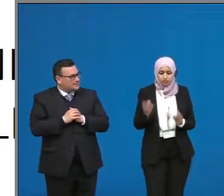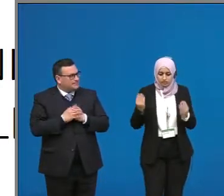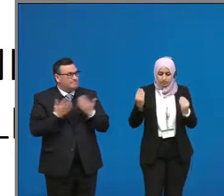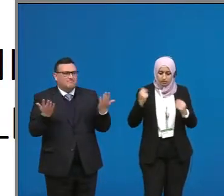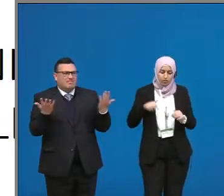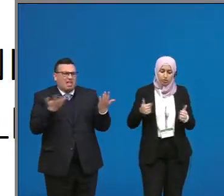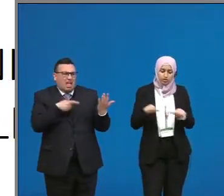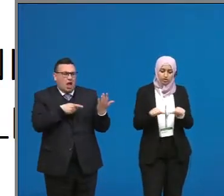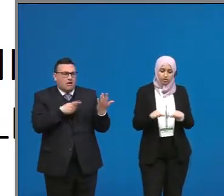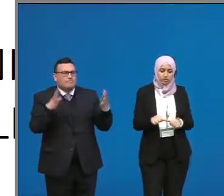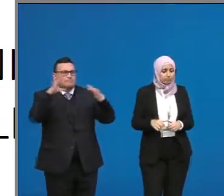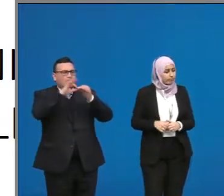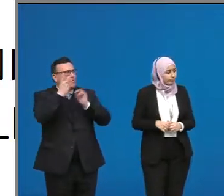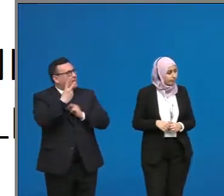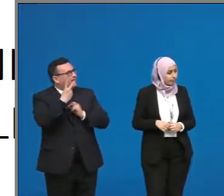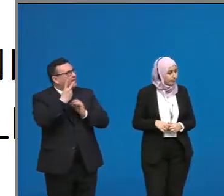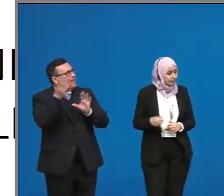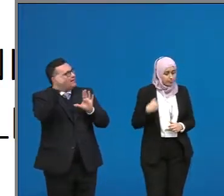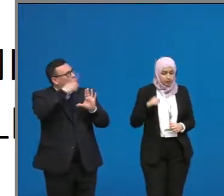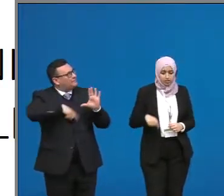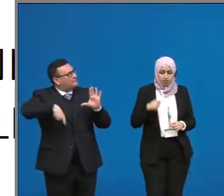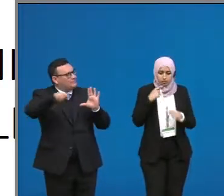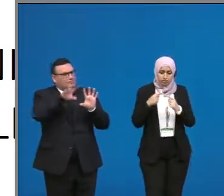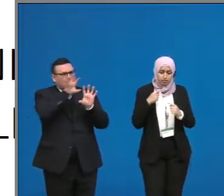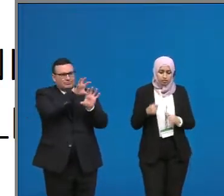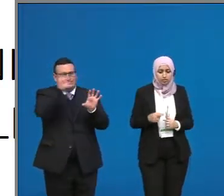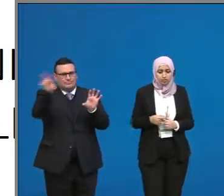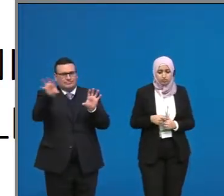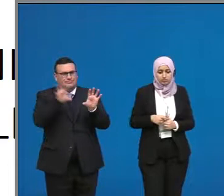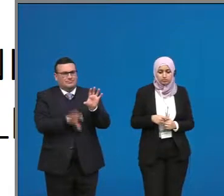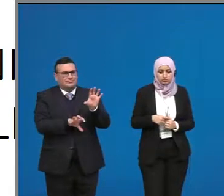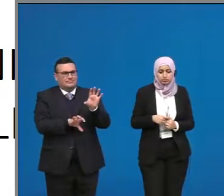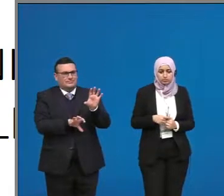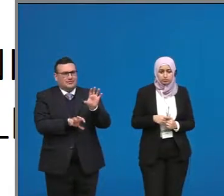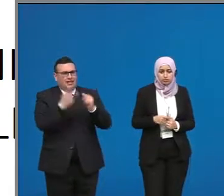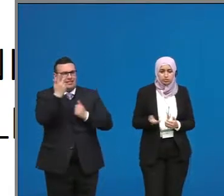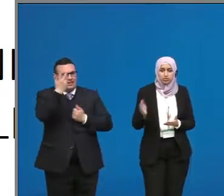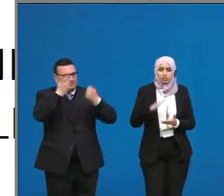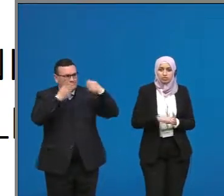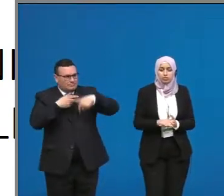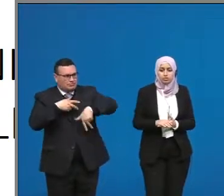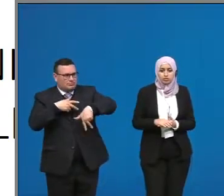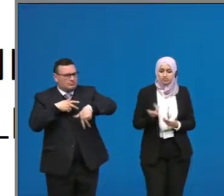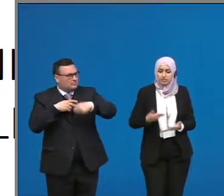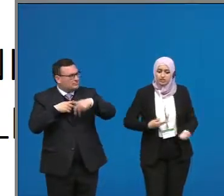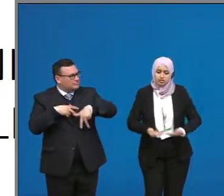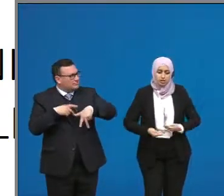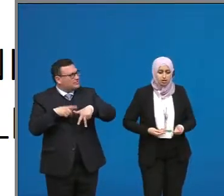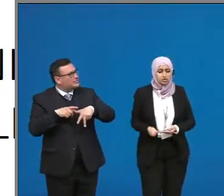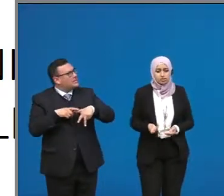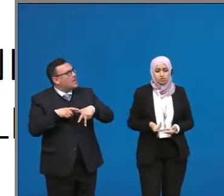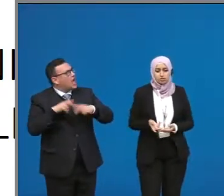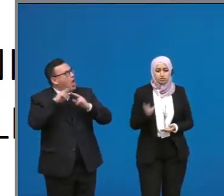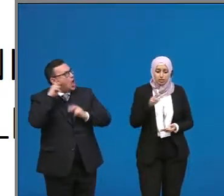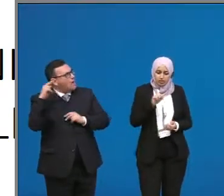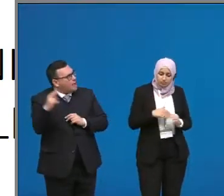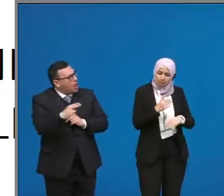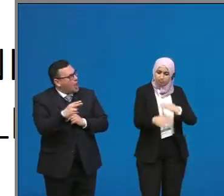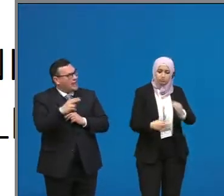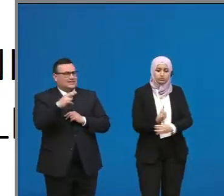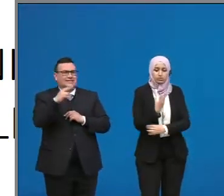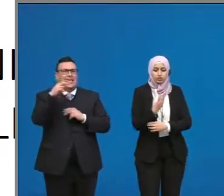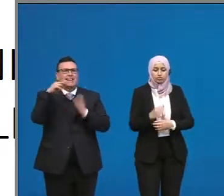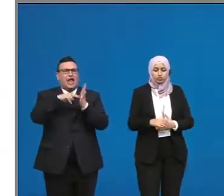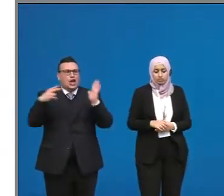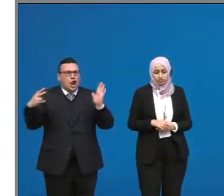a policy framework, a technology framework, and an accessibility framework.